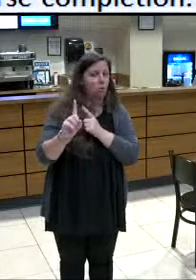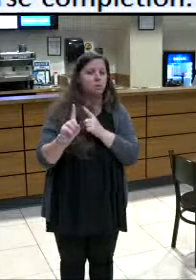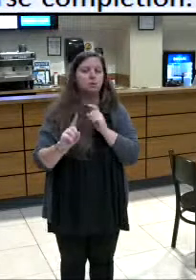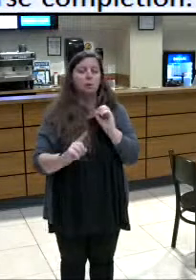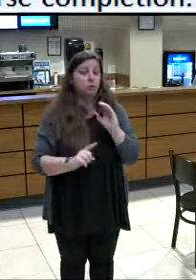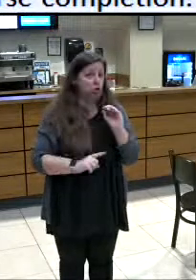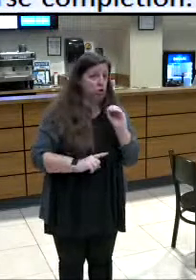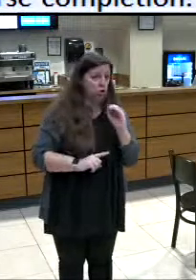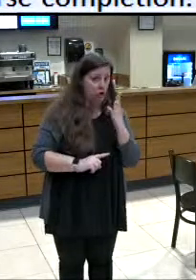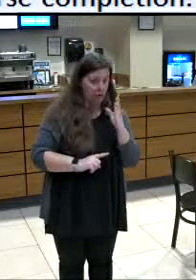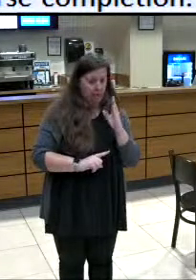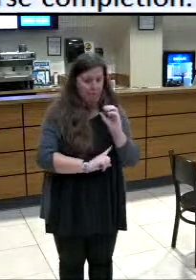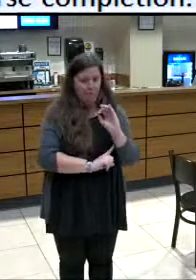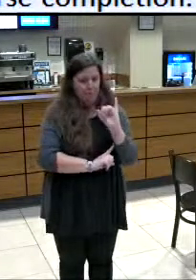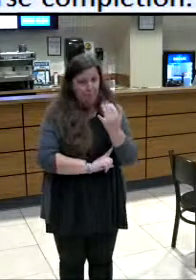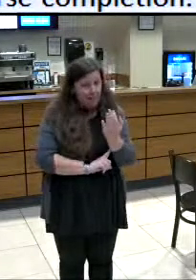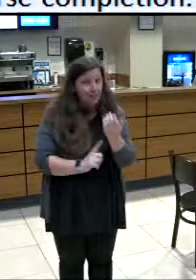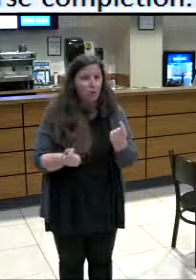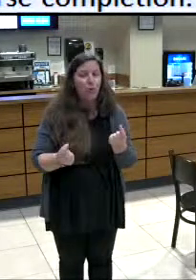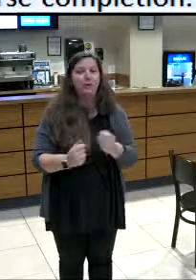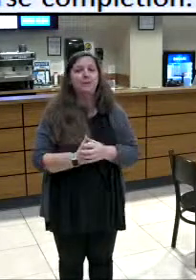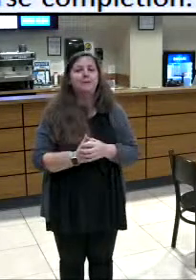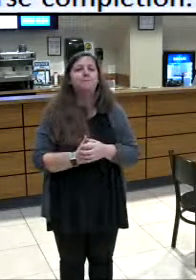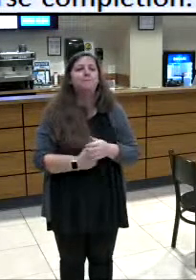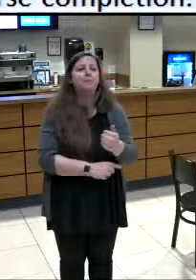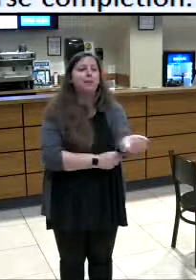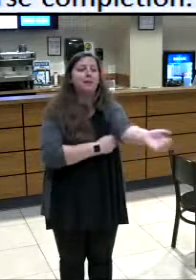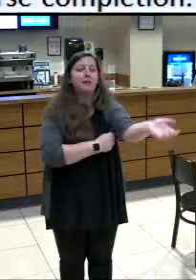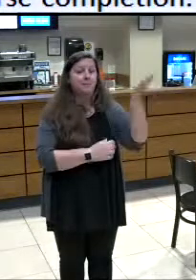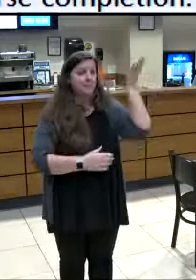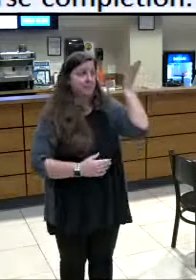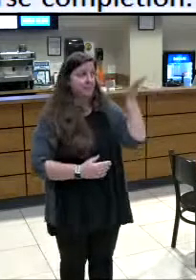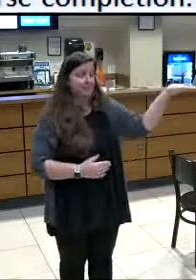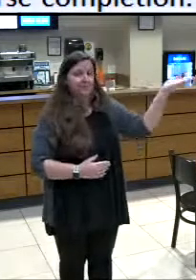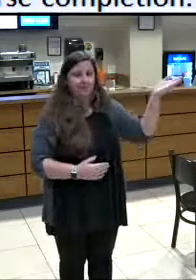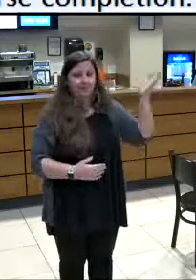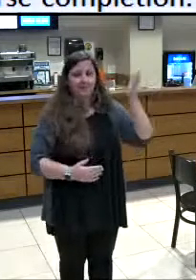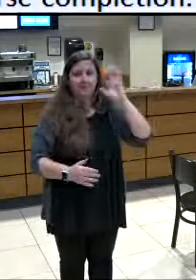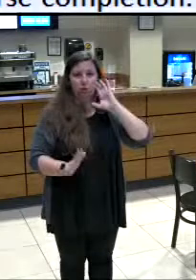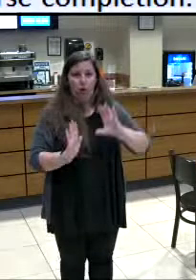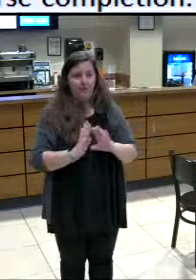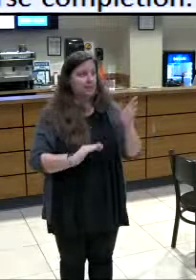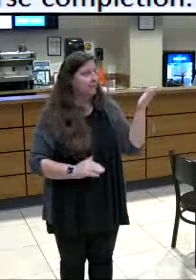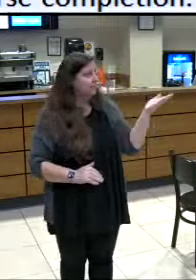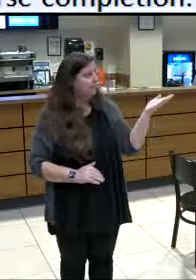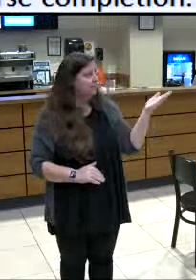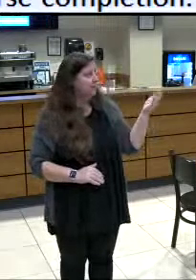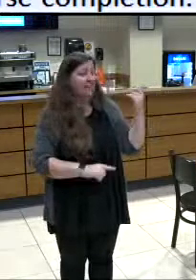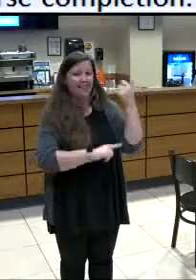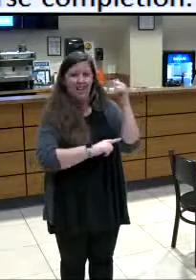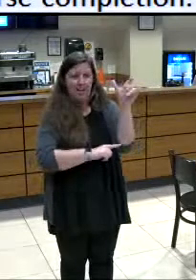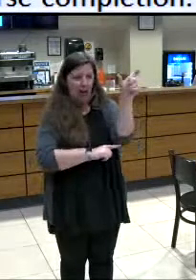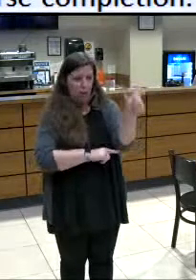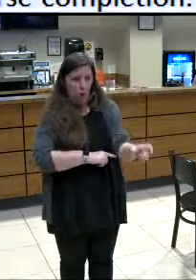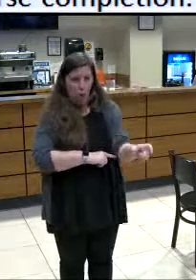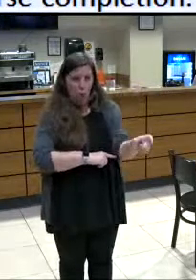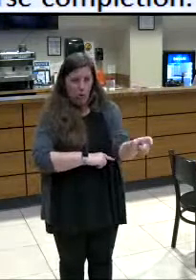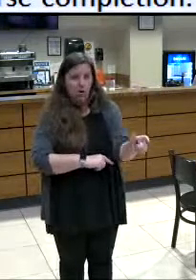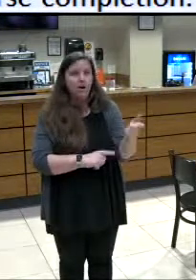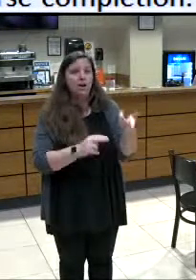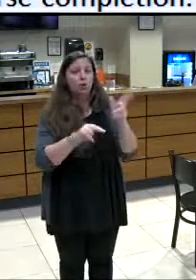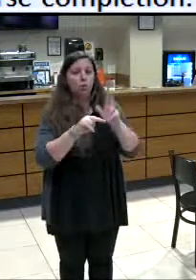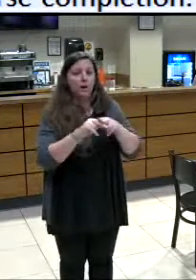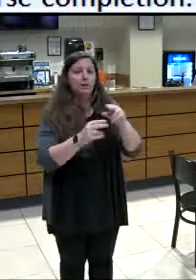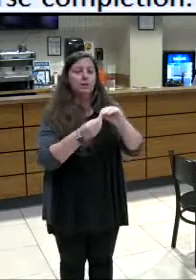objectives, in this graphic, to your right, the yellow column, increase the number of students